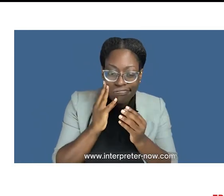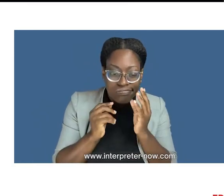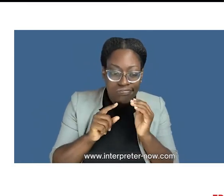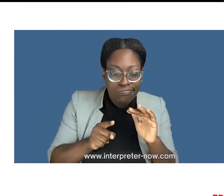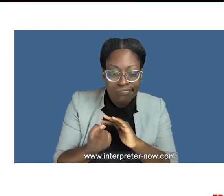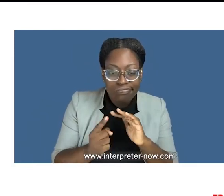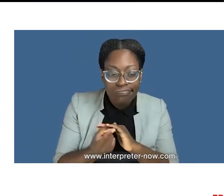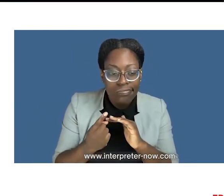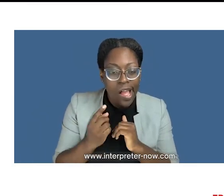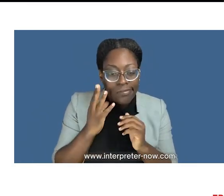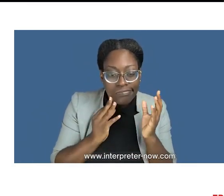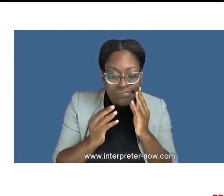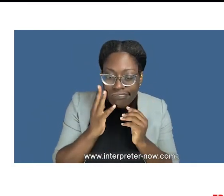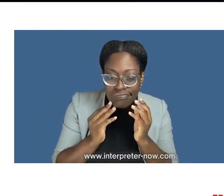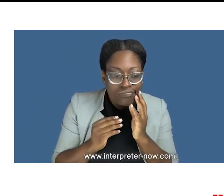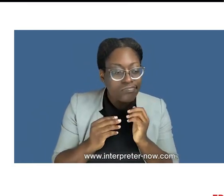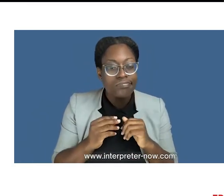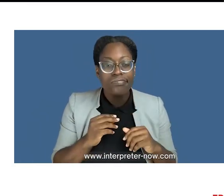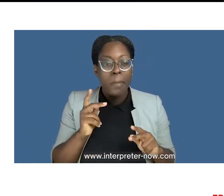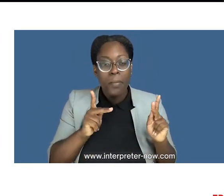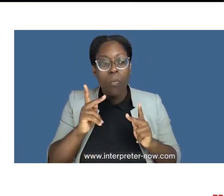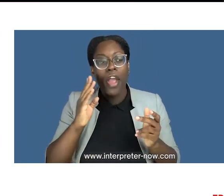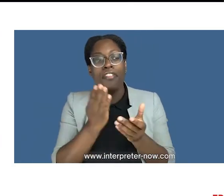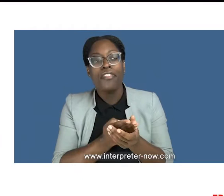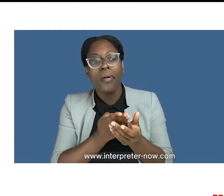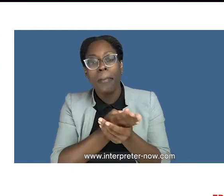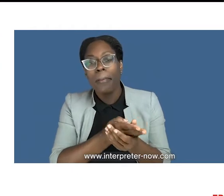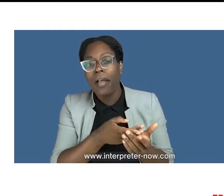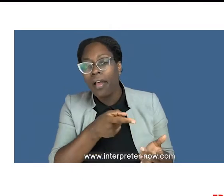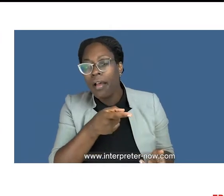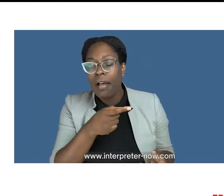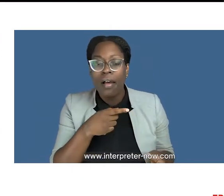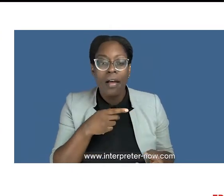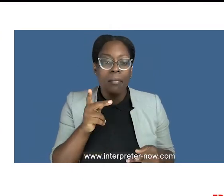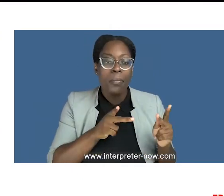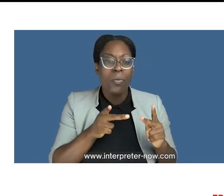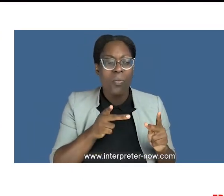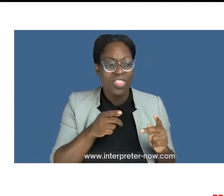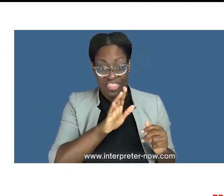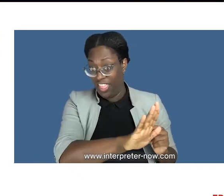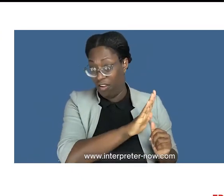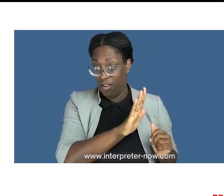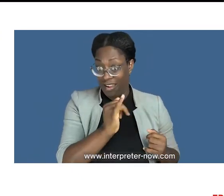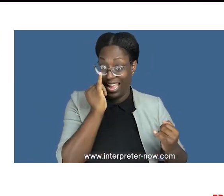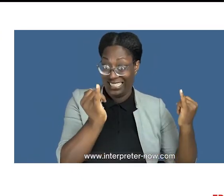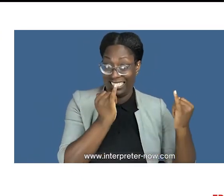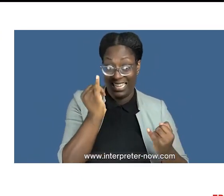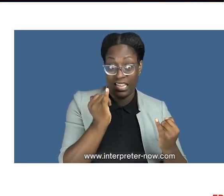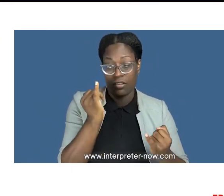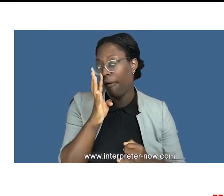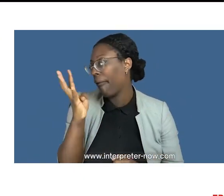were, being interrupted. Their ideas were not heard, and then other people would champion those same